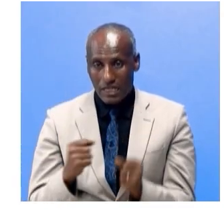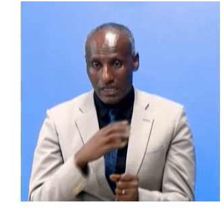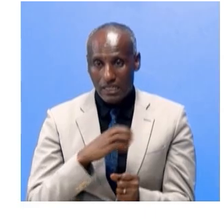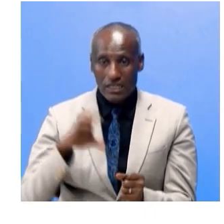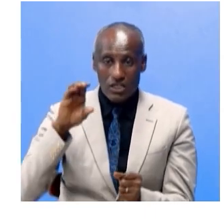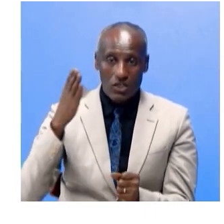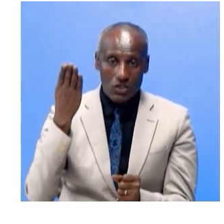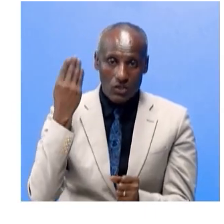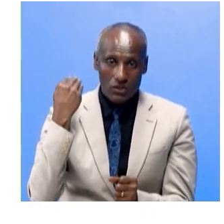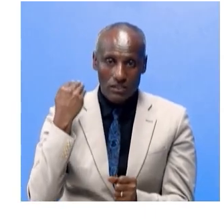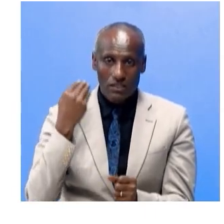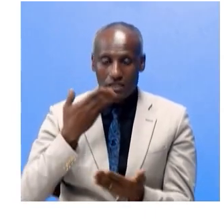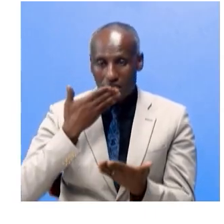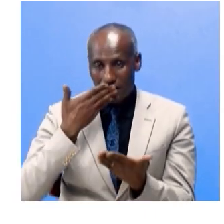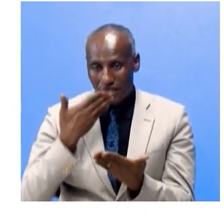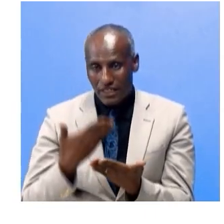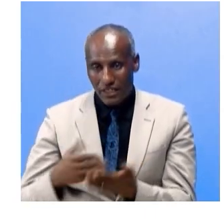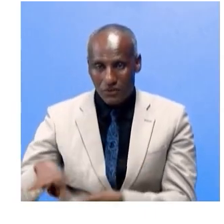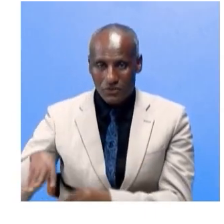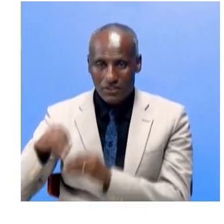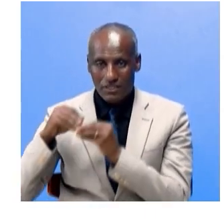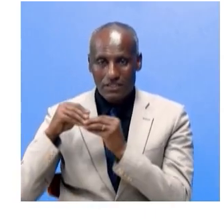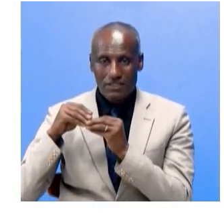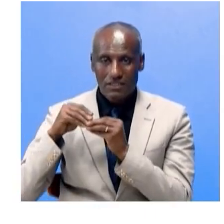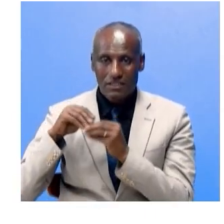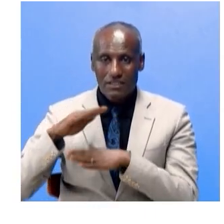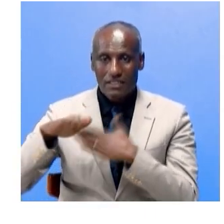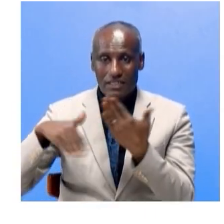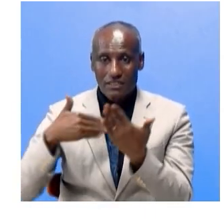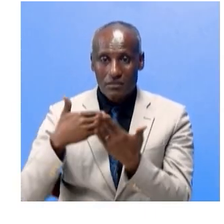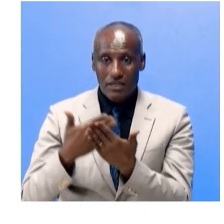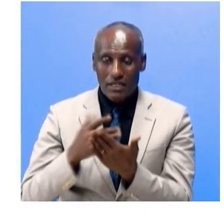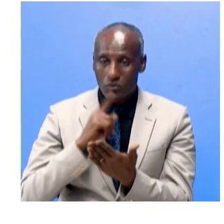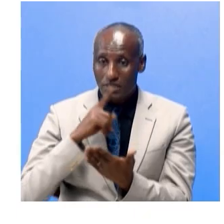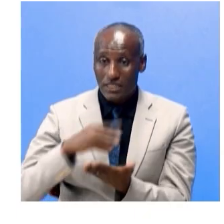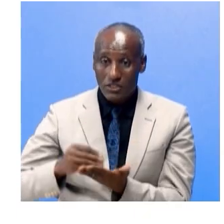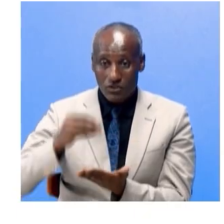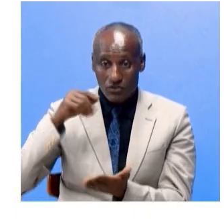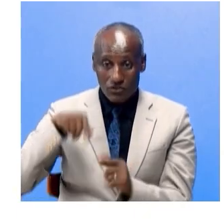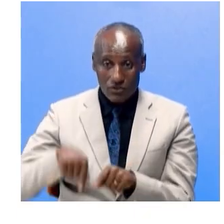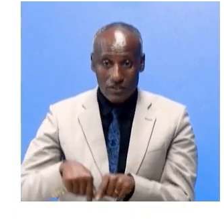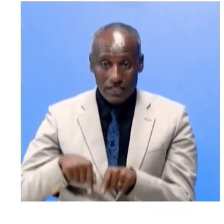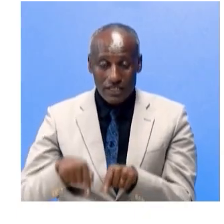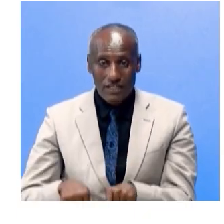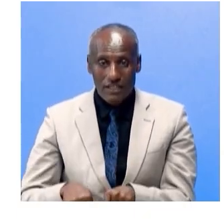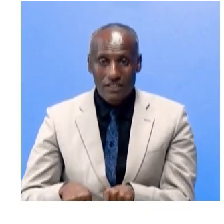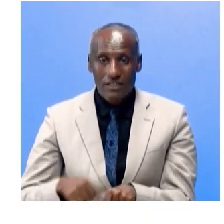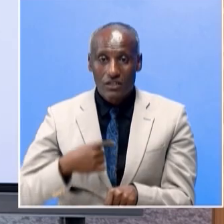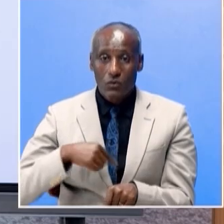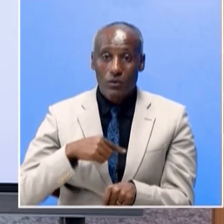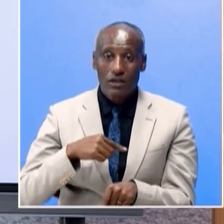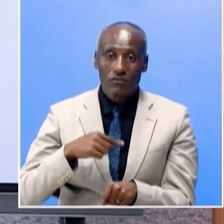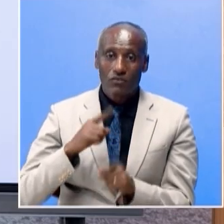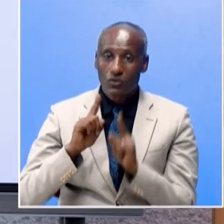clear? Thank you, students. Let's summarize what we've talked today. Today, we've talked